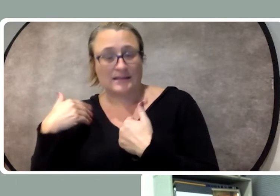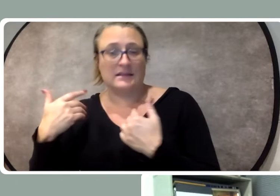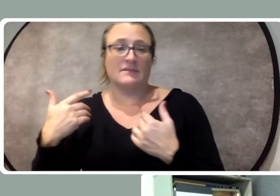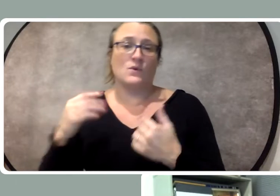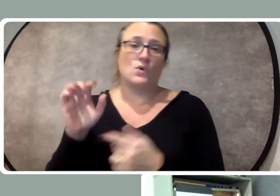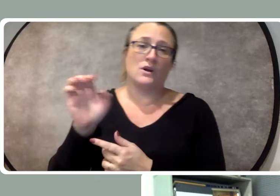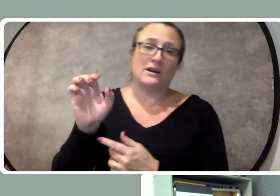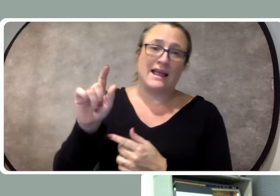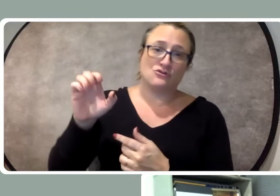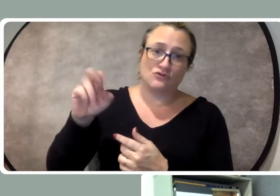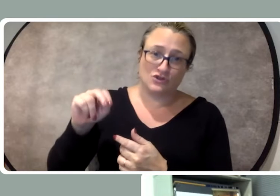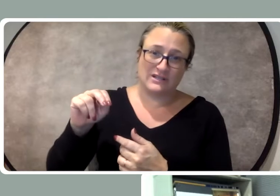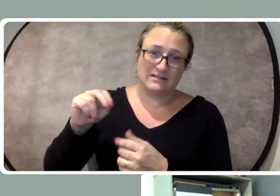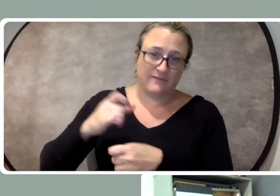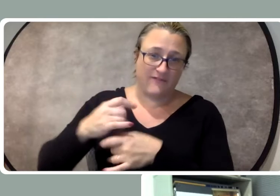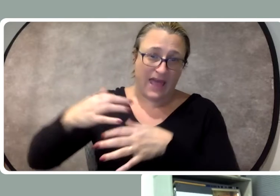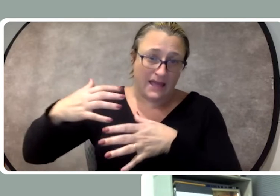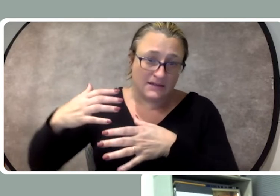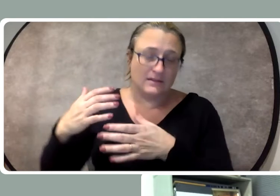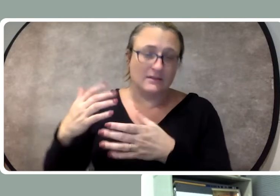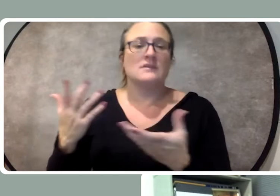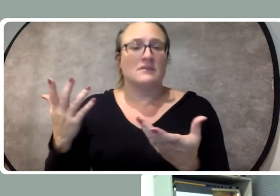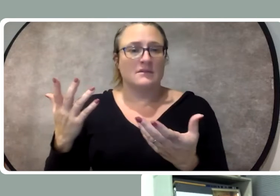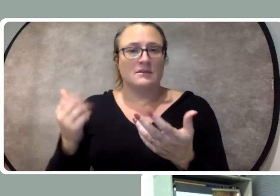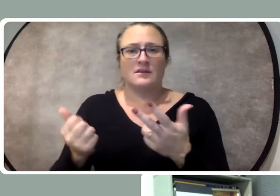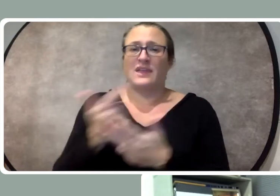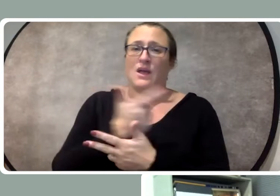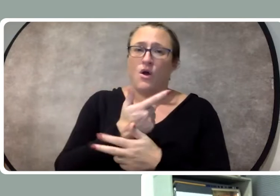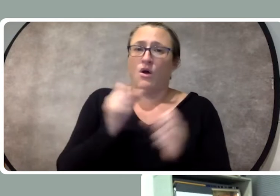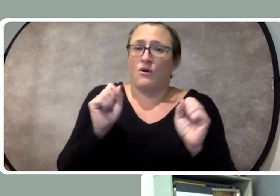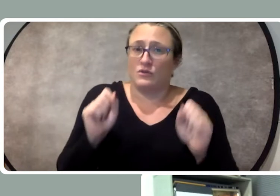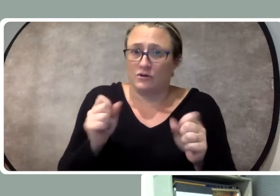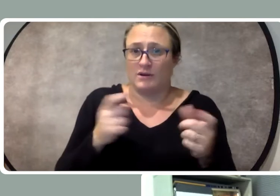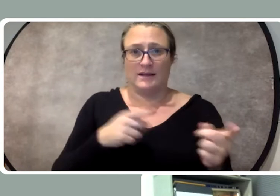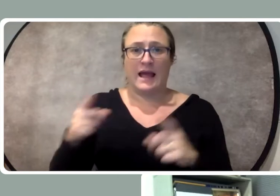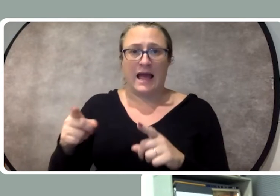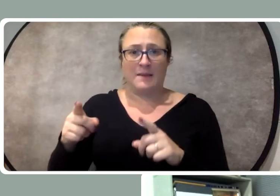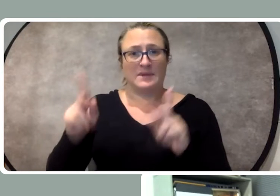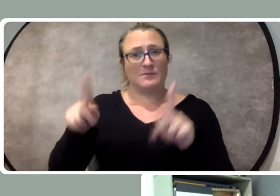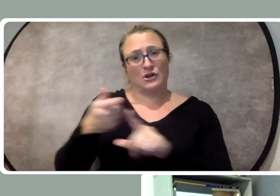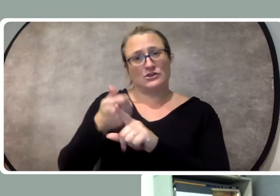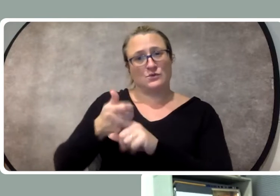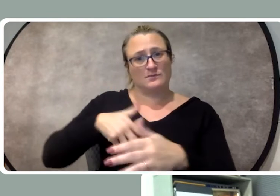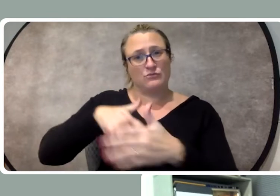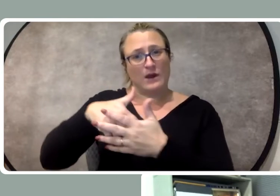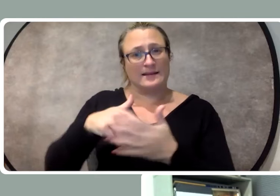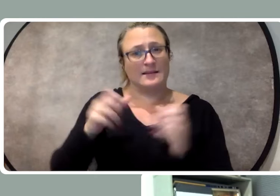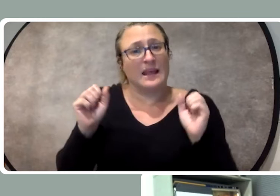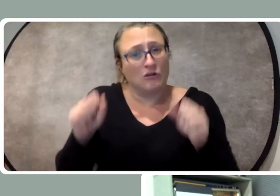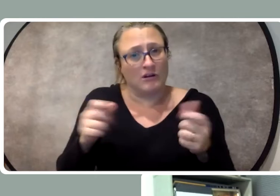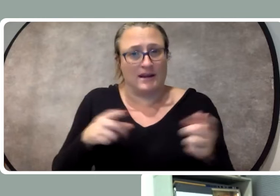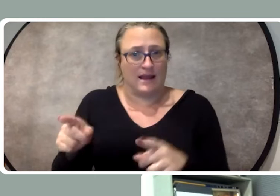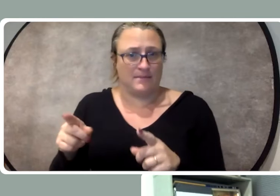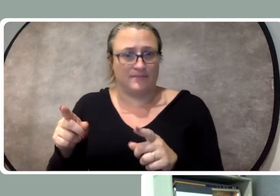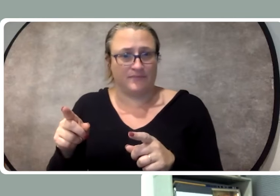estrogen fed, they can all happen in patients who are pregnant. I don't think having